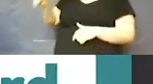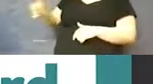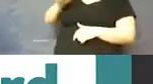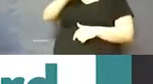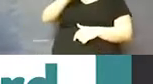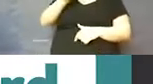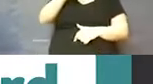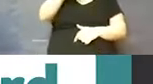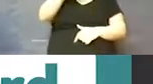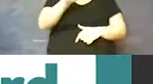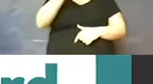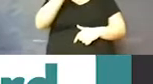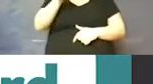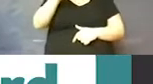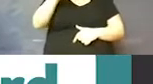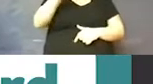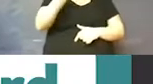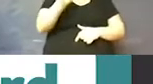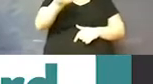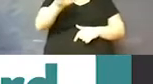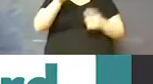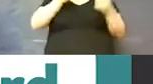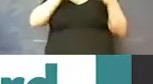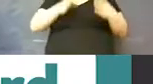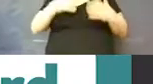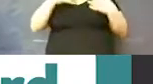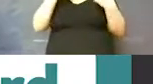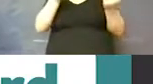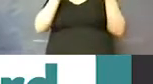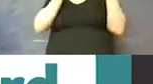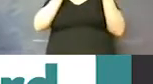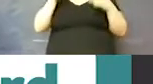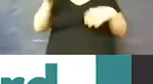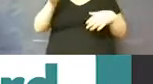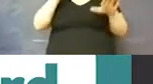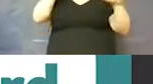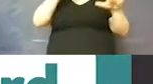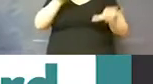Hafner, our Director of Health Services, who does an amazing job.